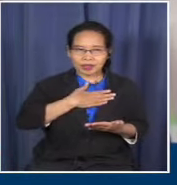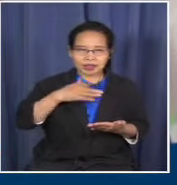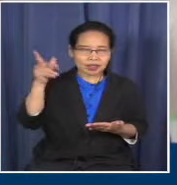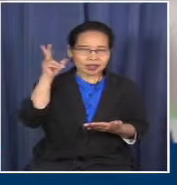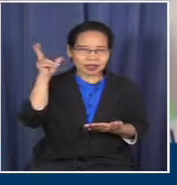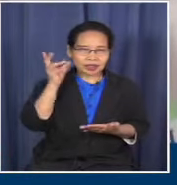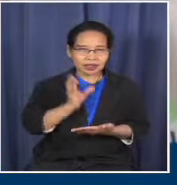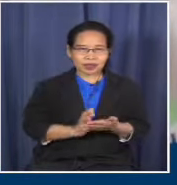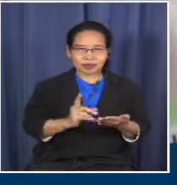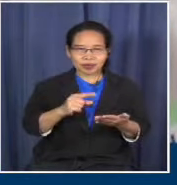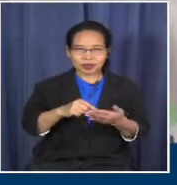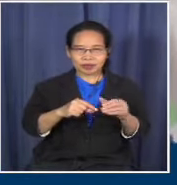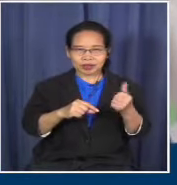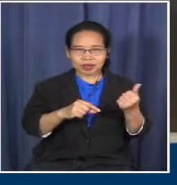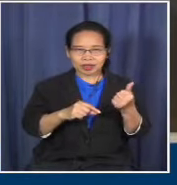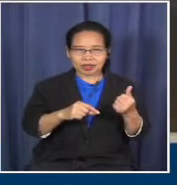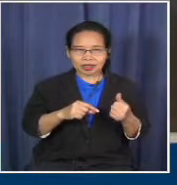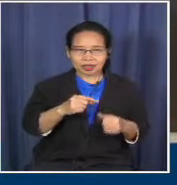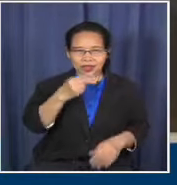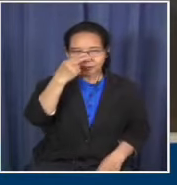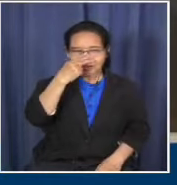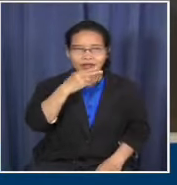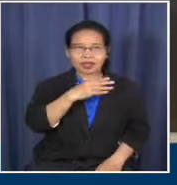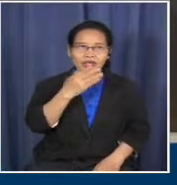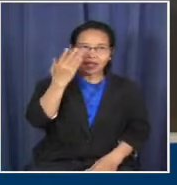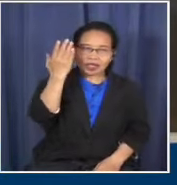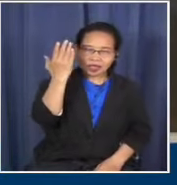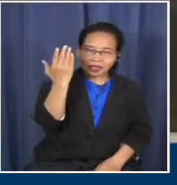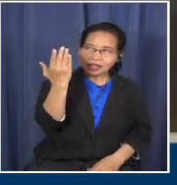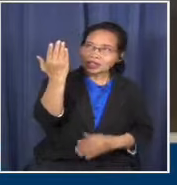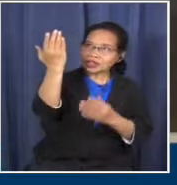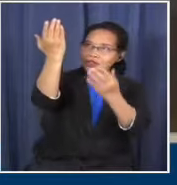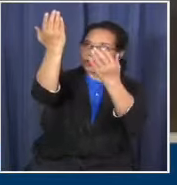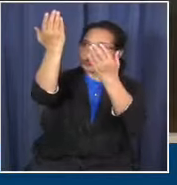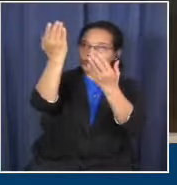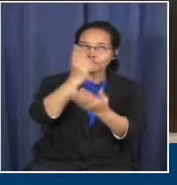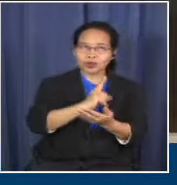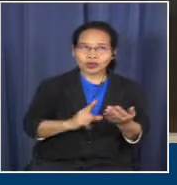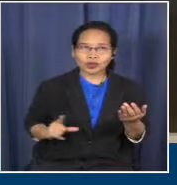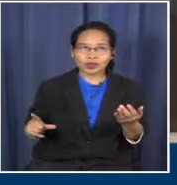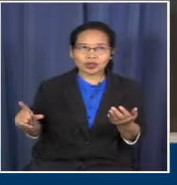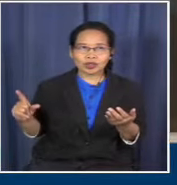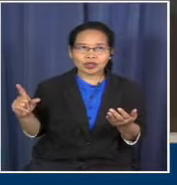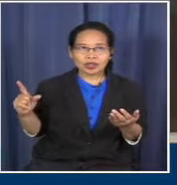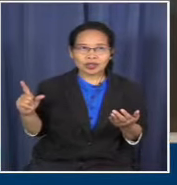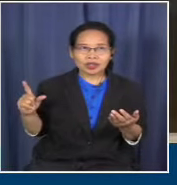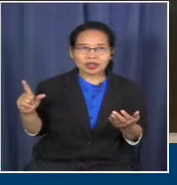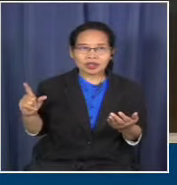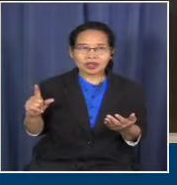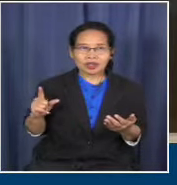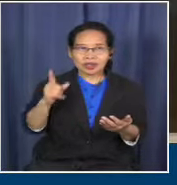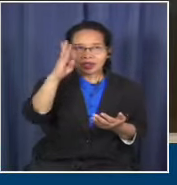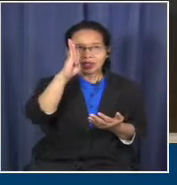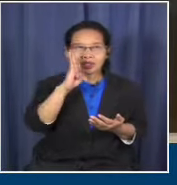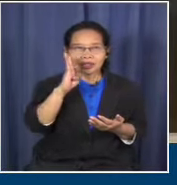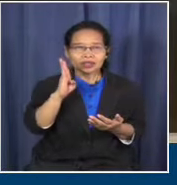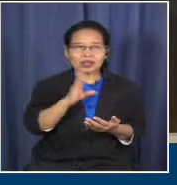Just listen to Hebrews 1 verse 10.